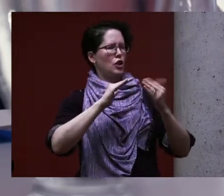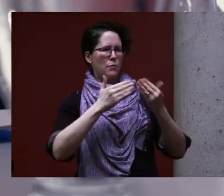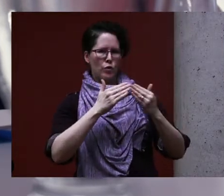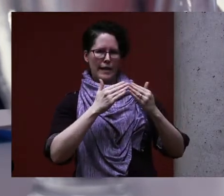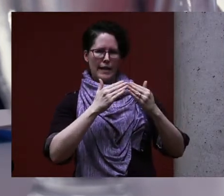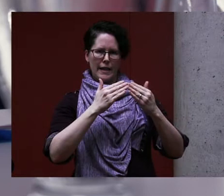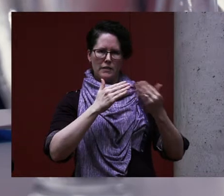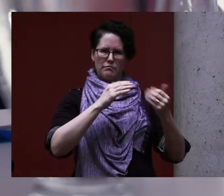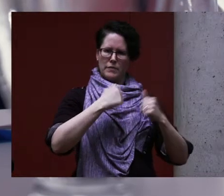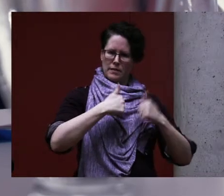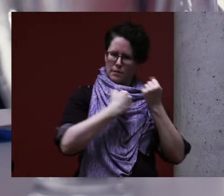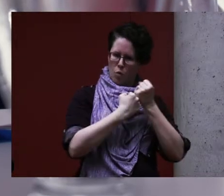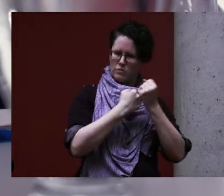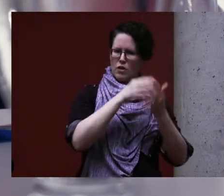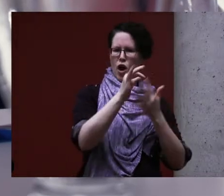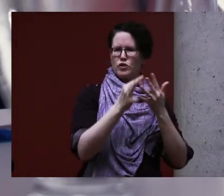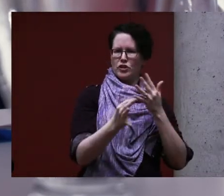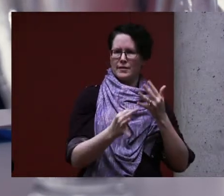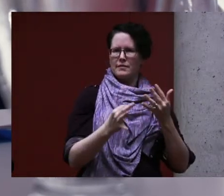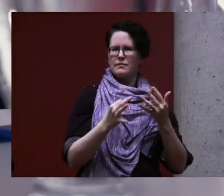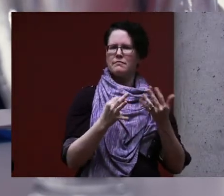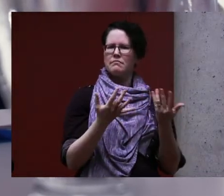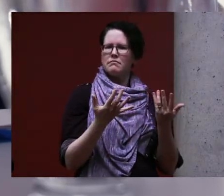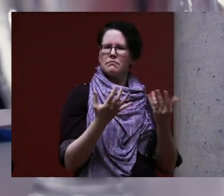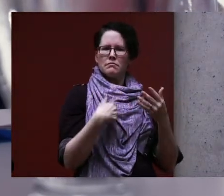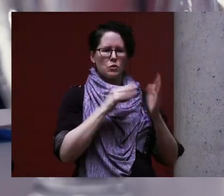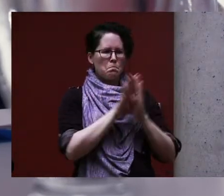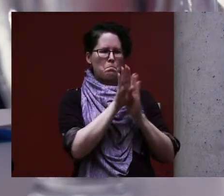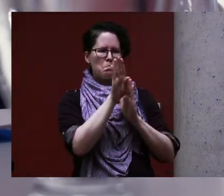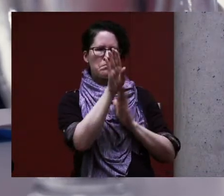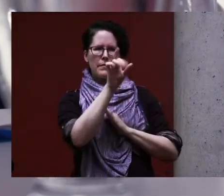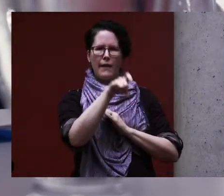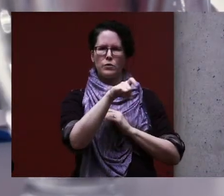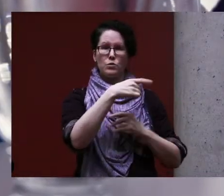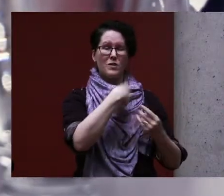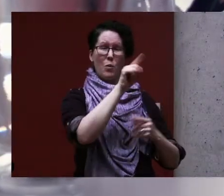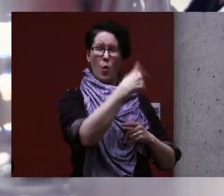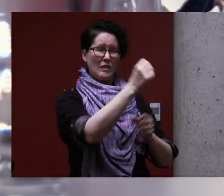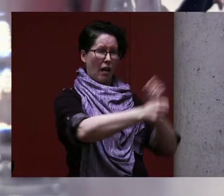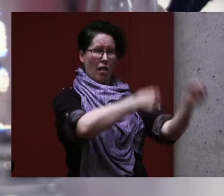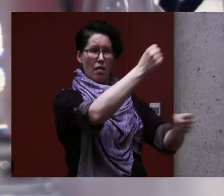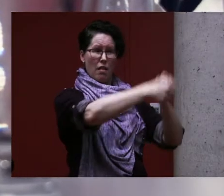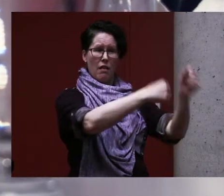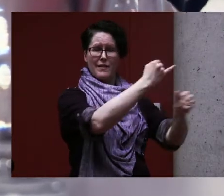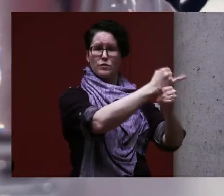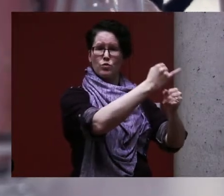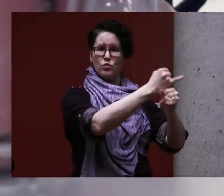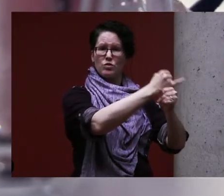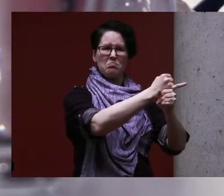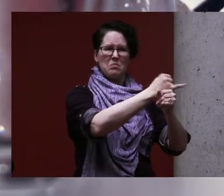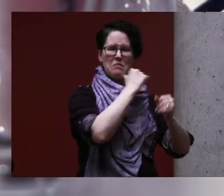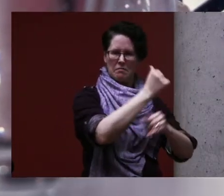community-based supported living options while decreasing reliance on large institutions. As